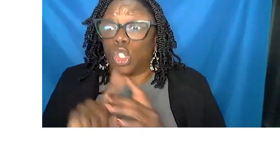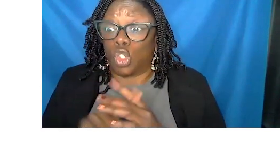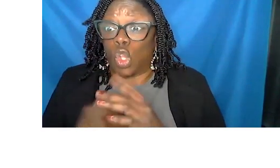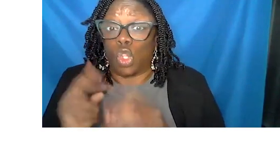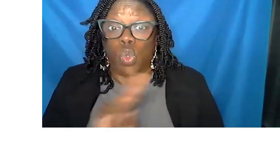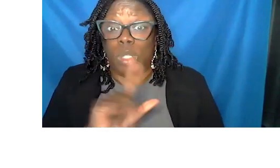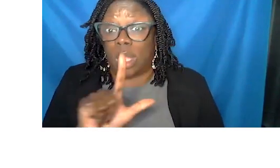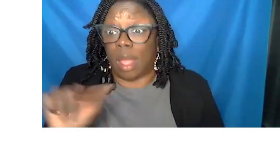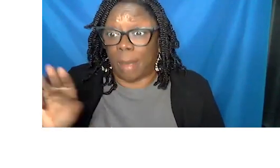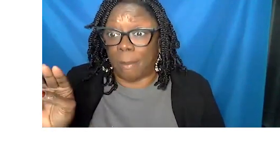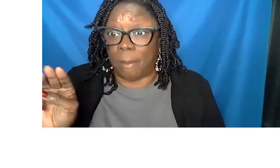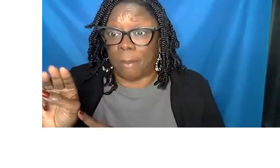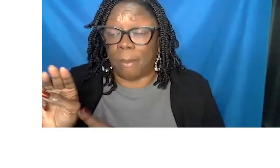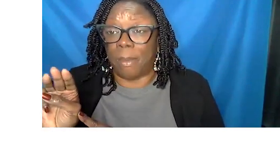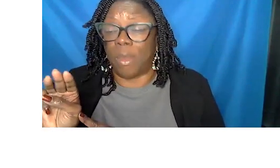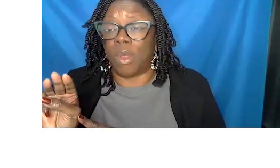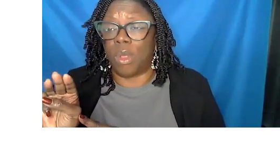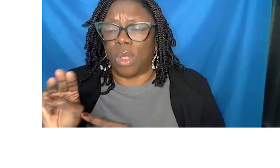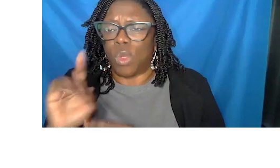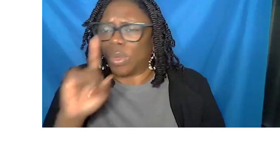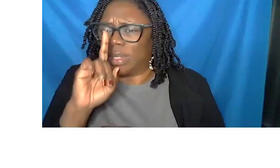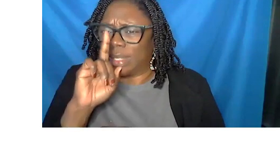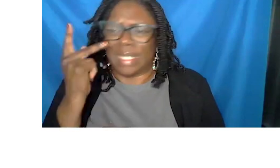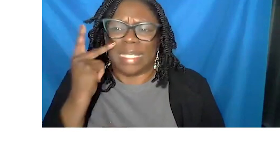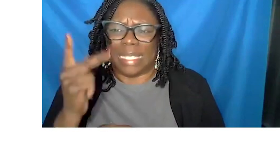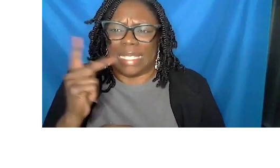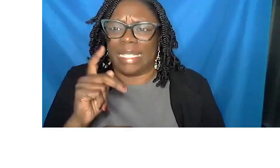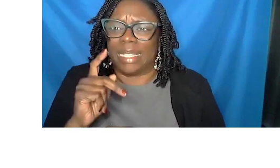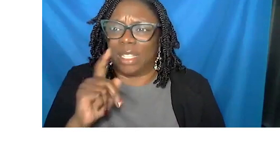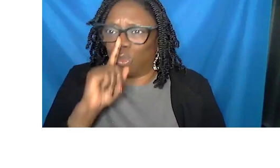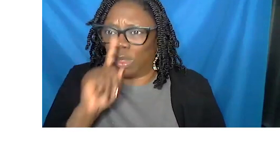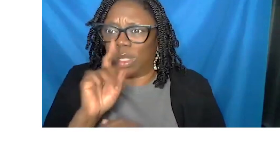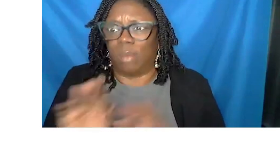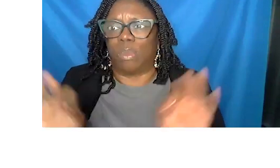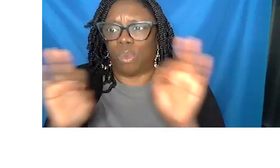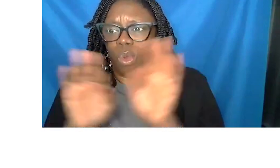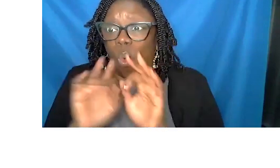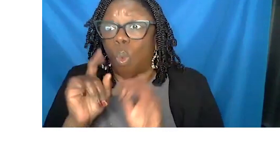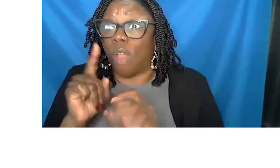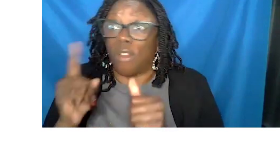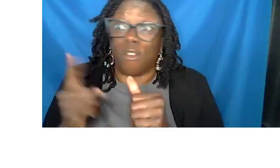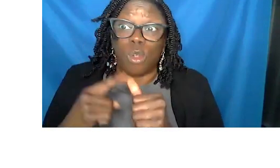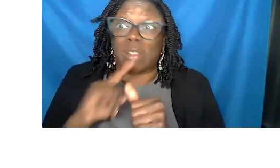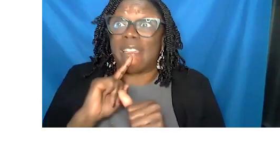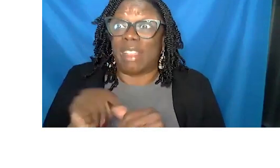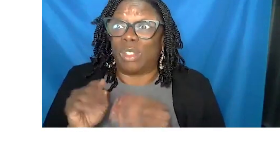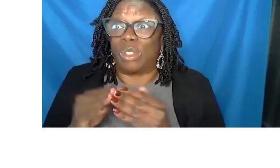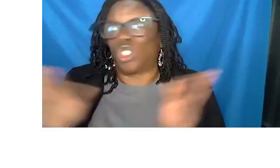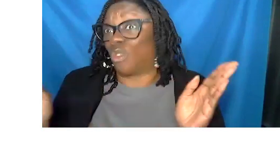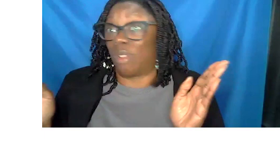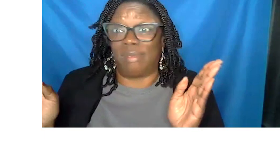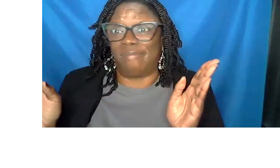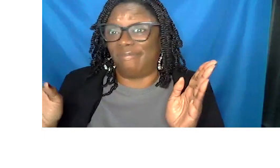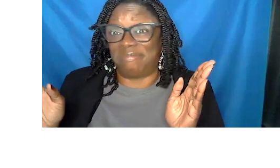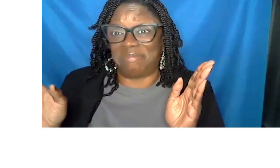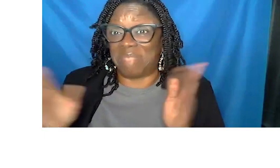language models a lot, that you'll see is absolutely necessary is that usually the first answer that gets spit out from these large language models is usually not good enough.